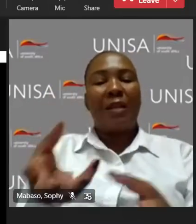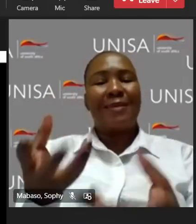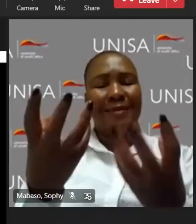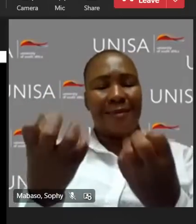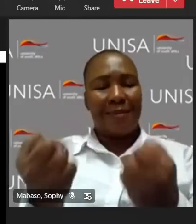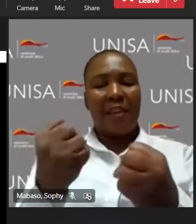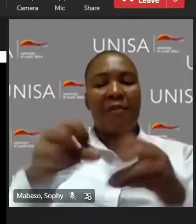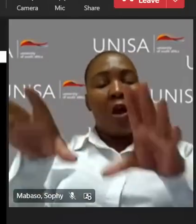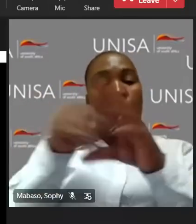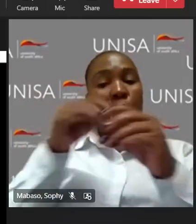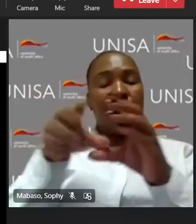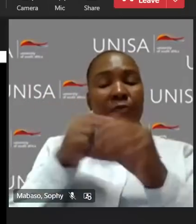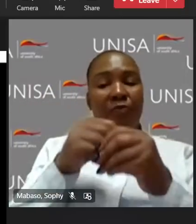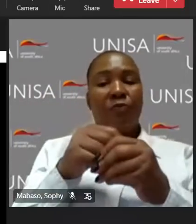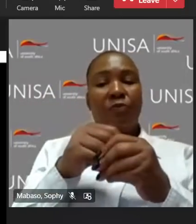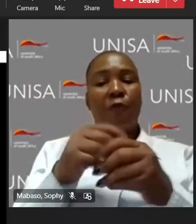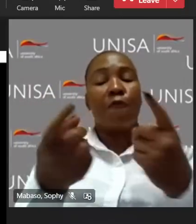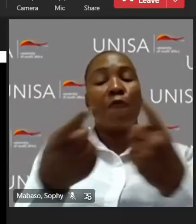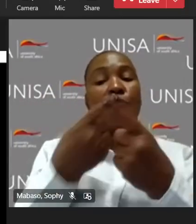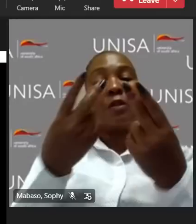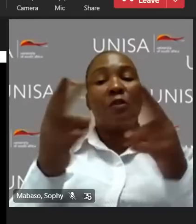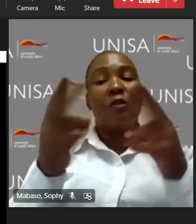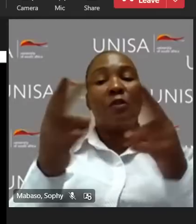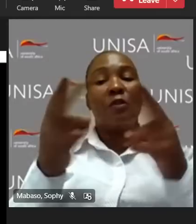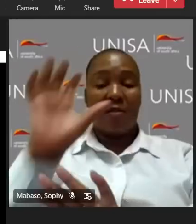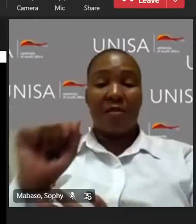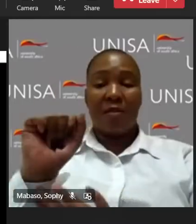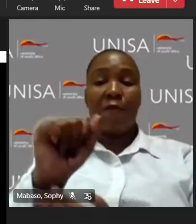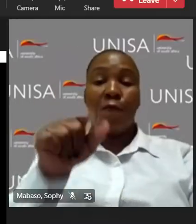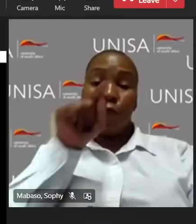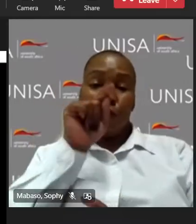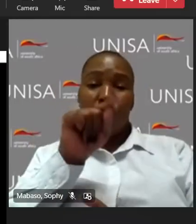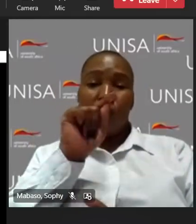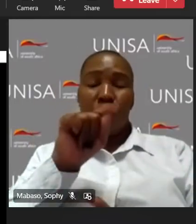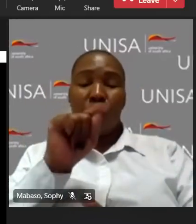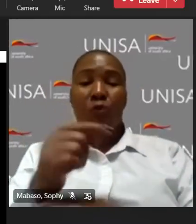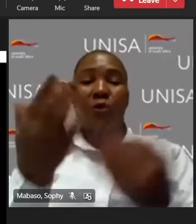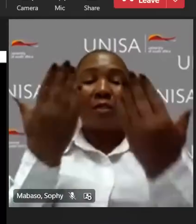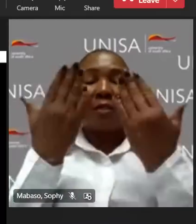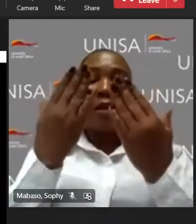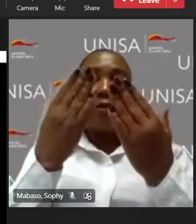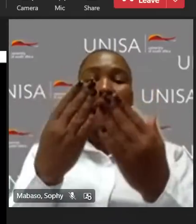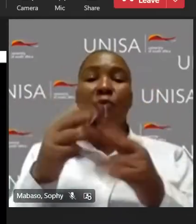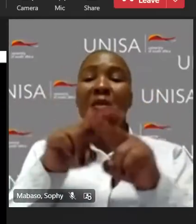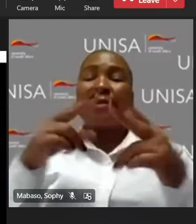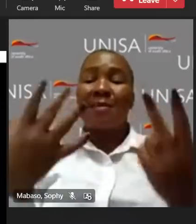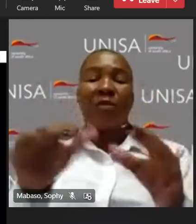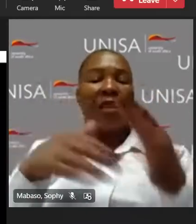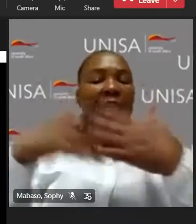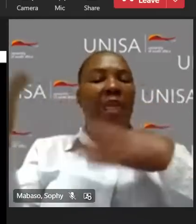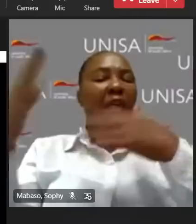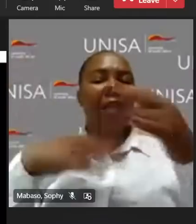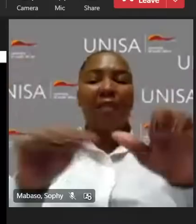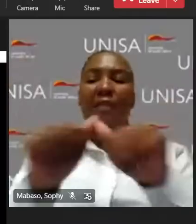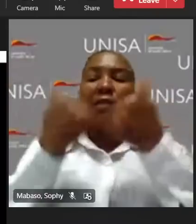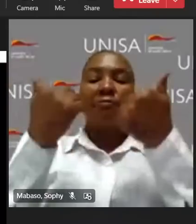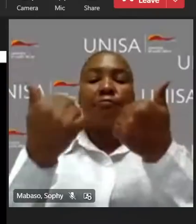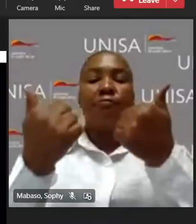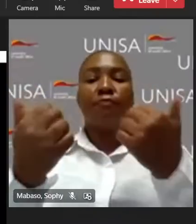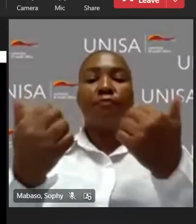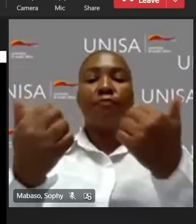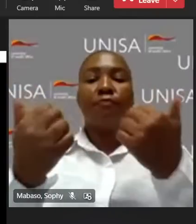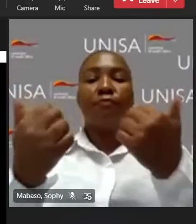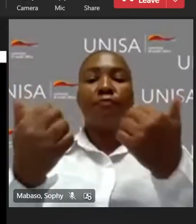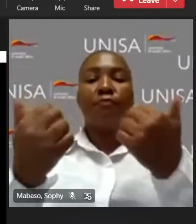university in order for you to study without any challenge. In terms of